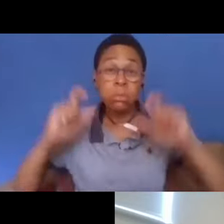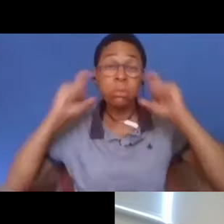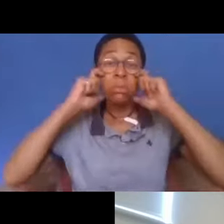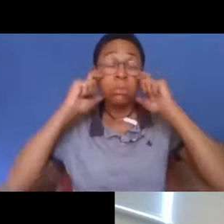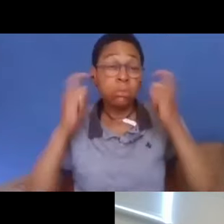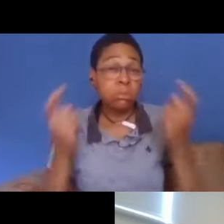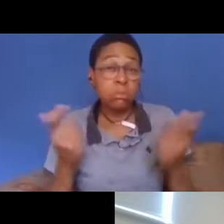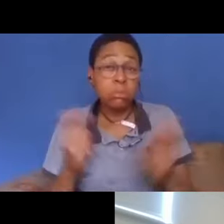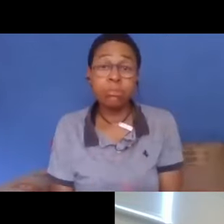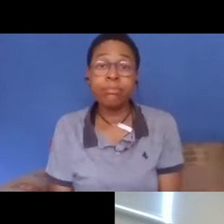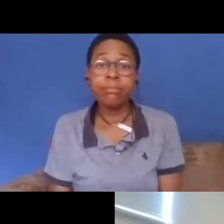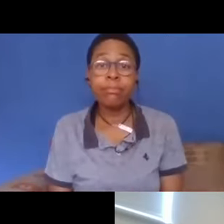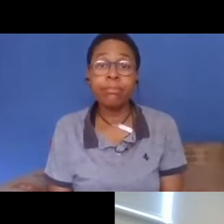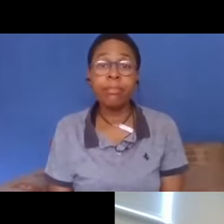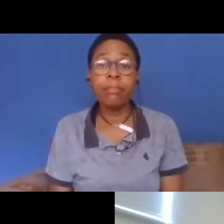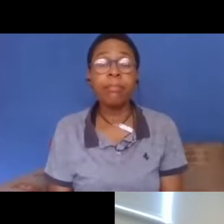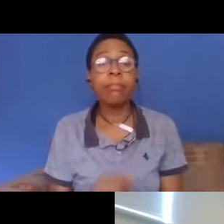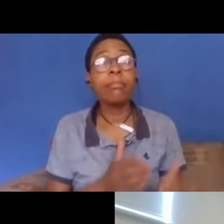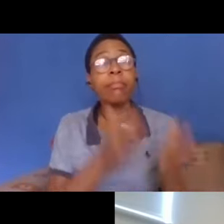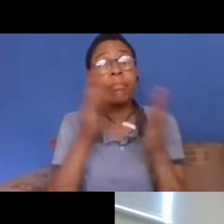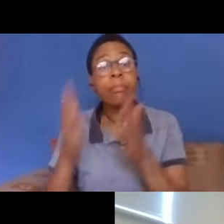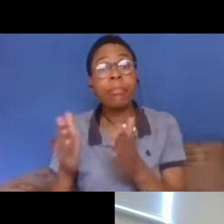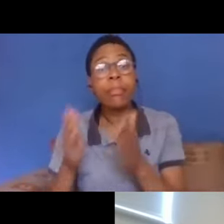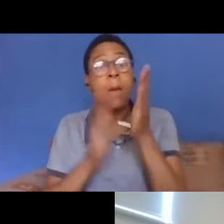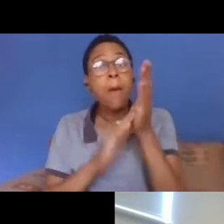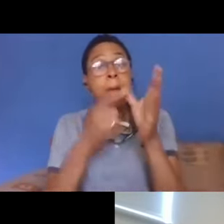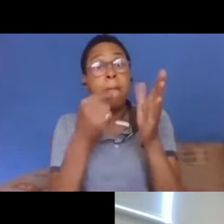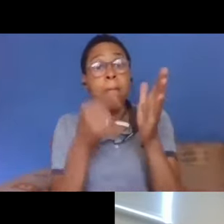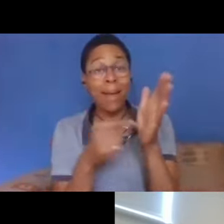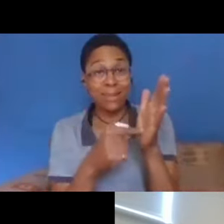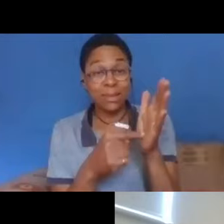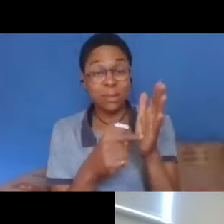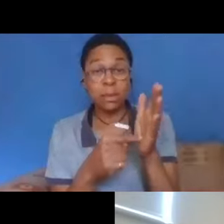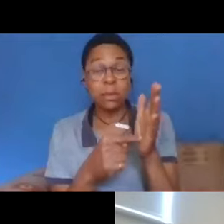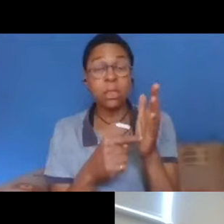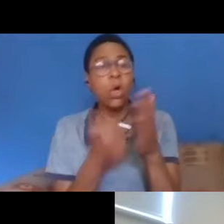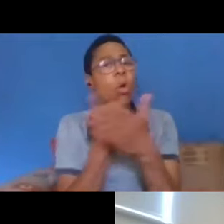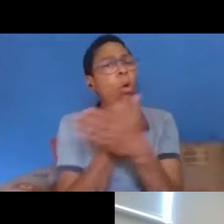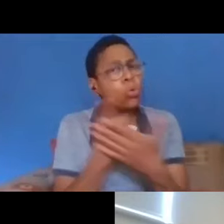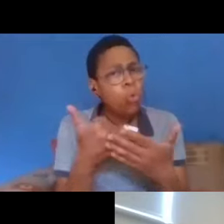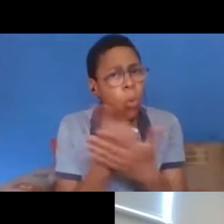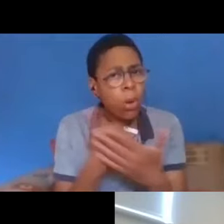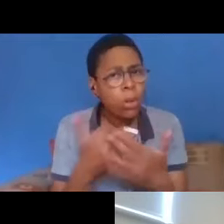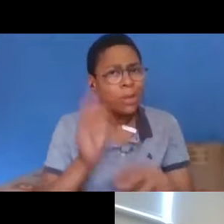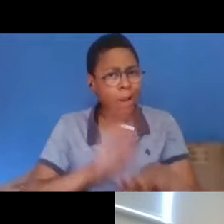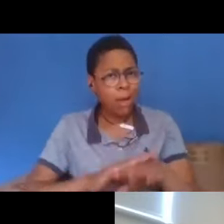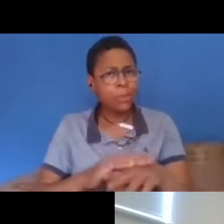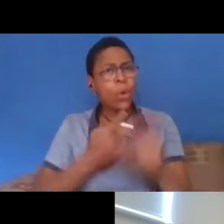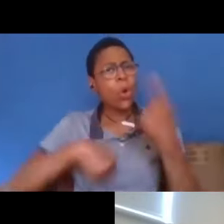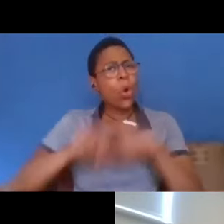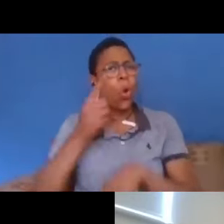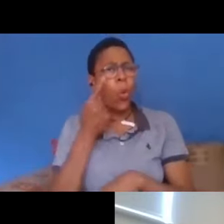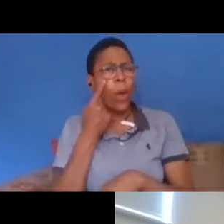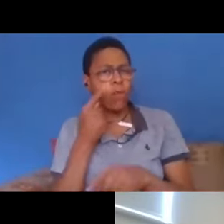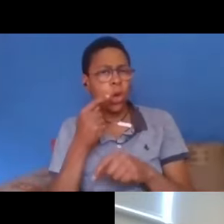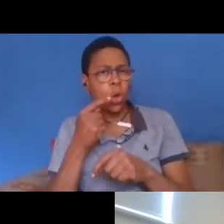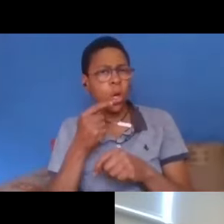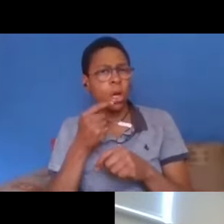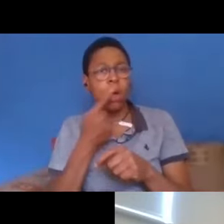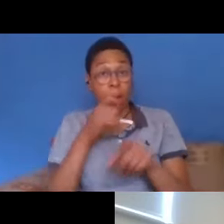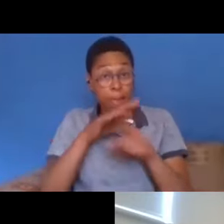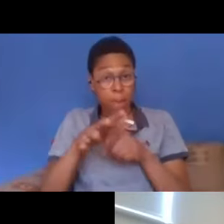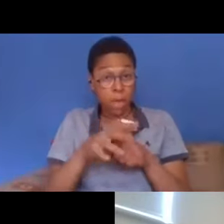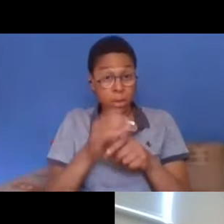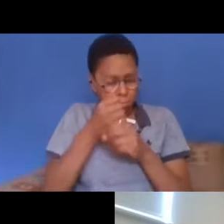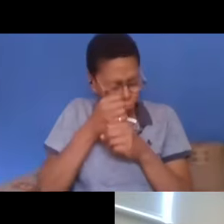we look at oxygen saturation of the blood, so in normal circumstances we're looking at about, you know, 99%. I'd always